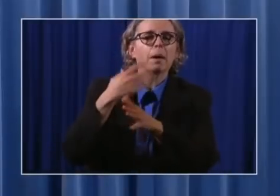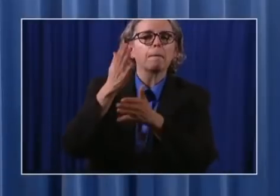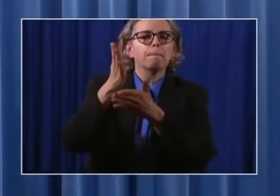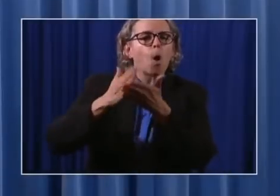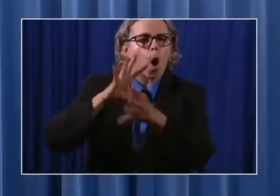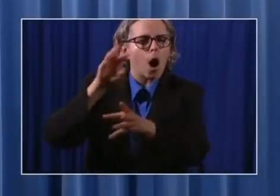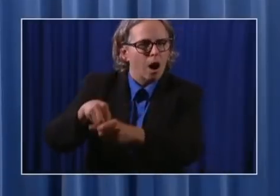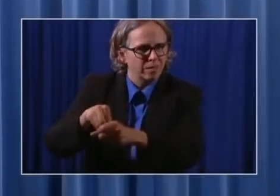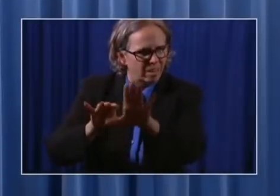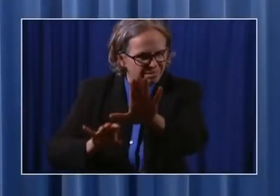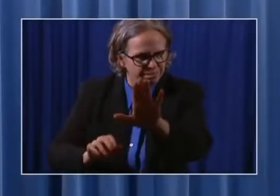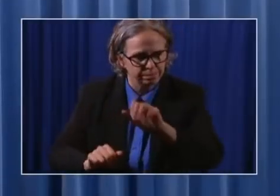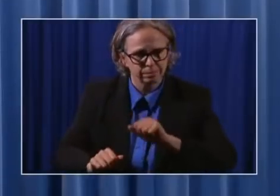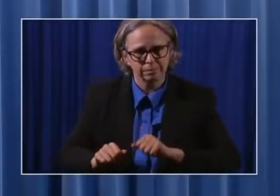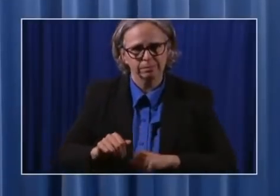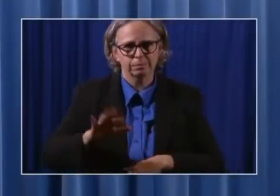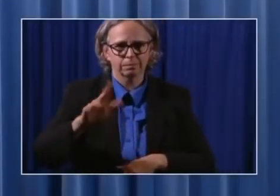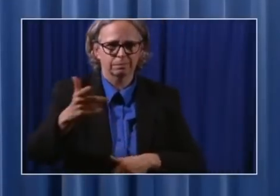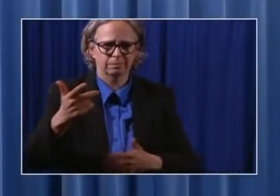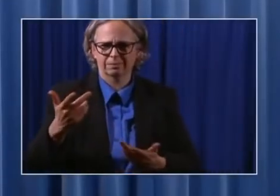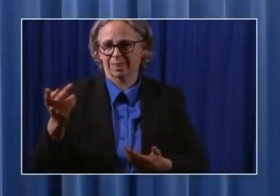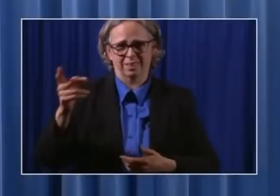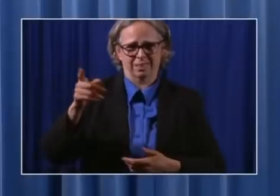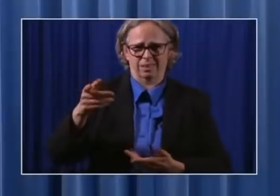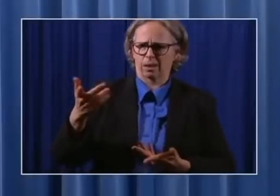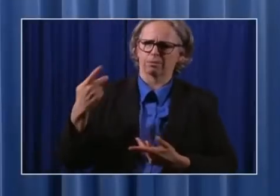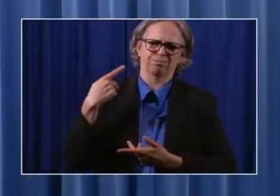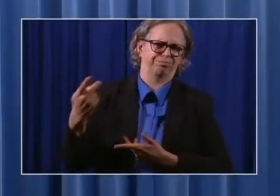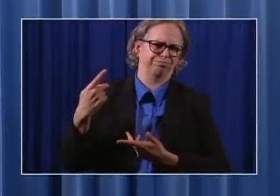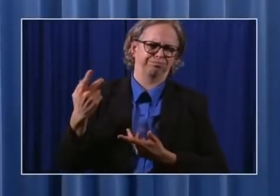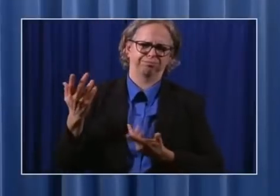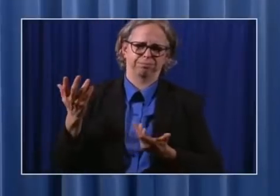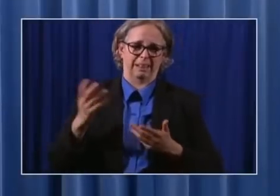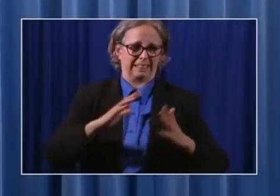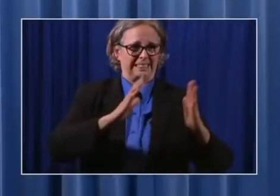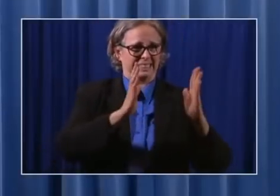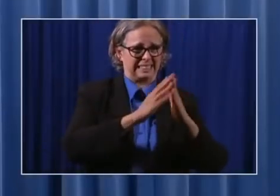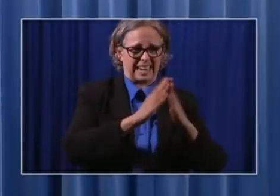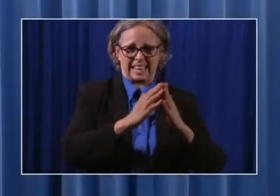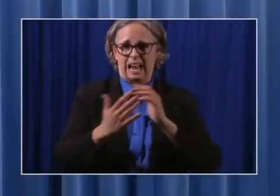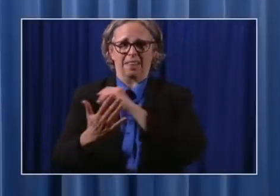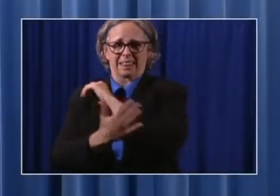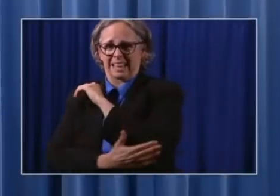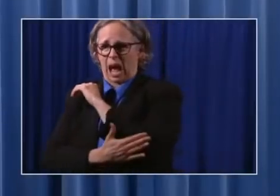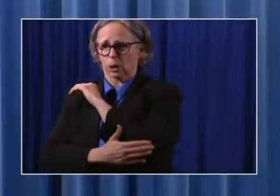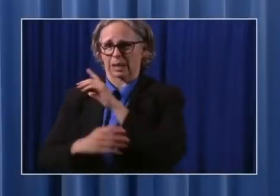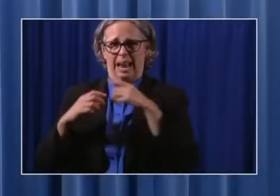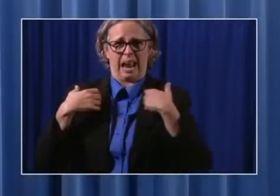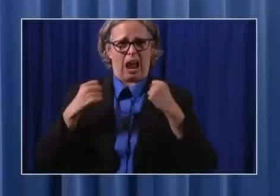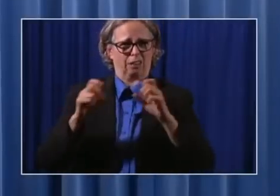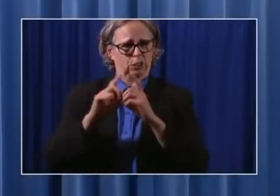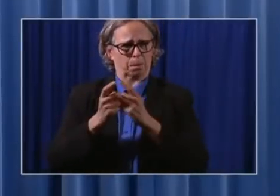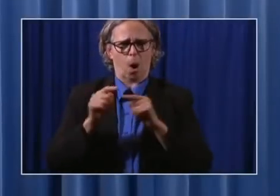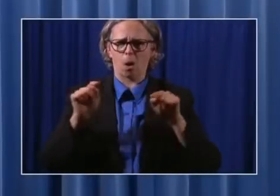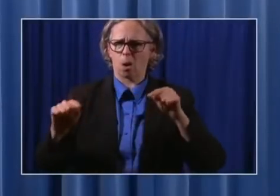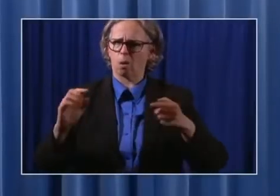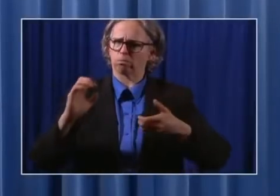closely with our two health departments, with the city health department, the county health department, working very closely with Mayor Ginther.